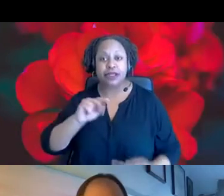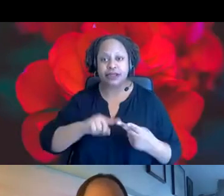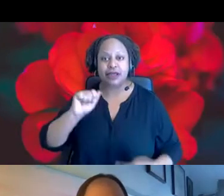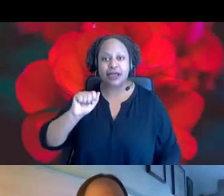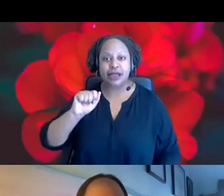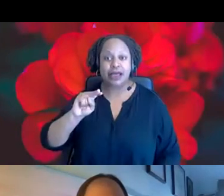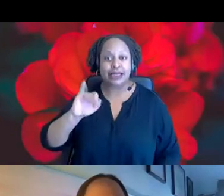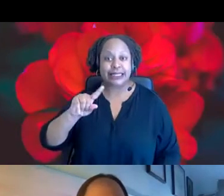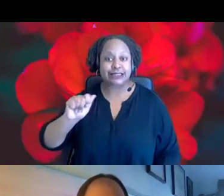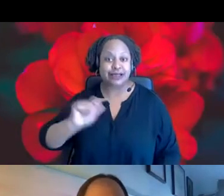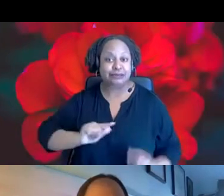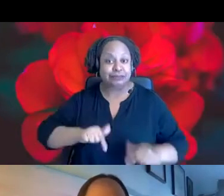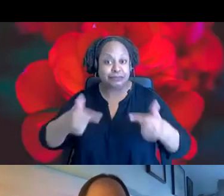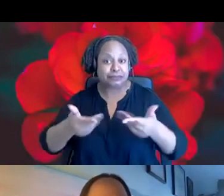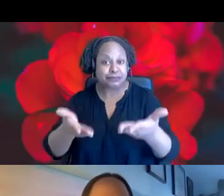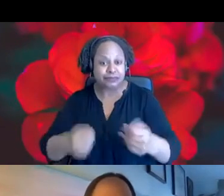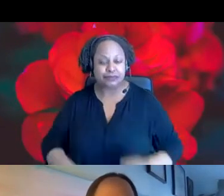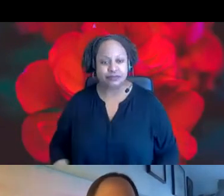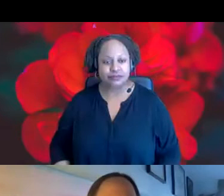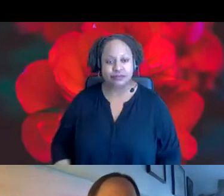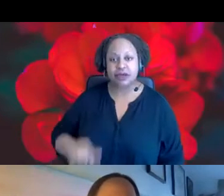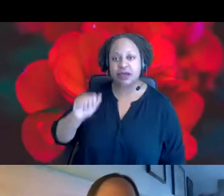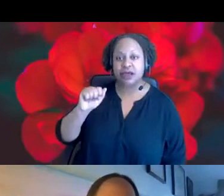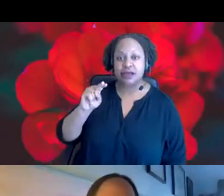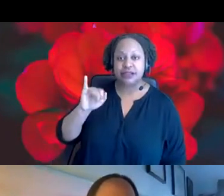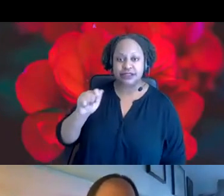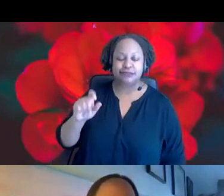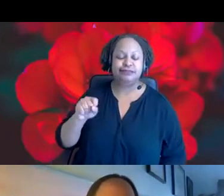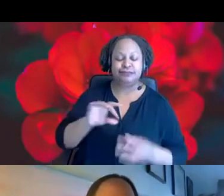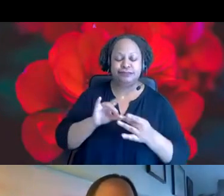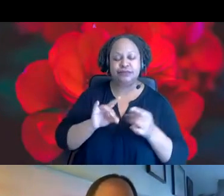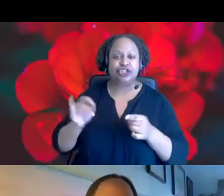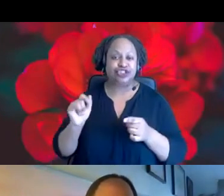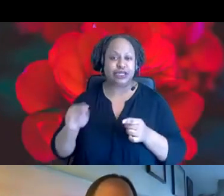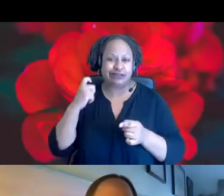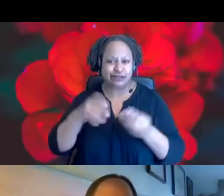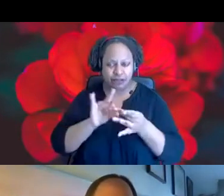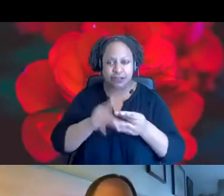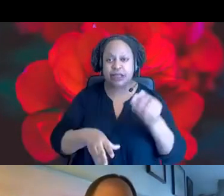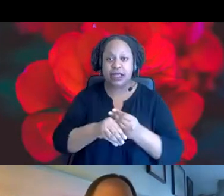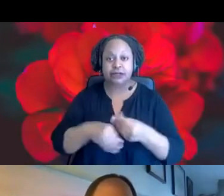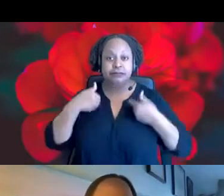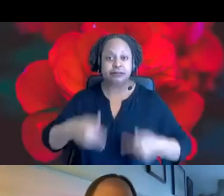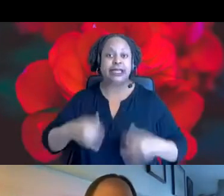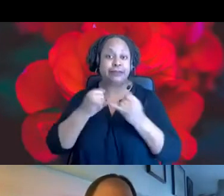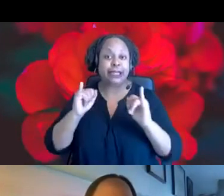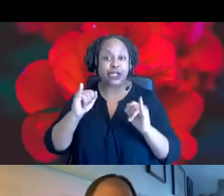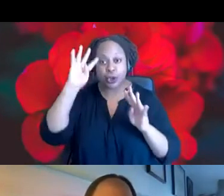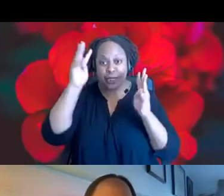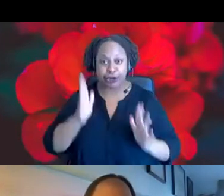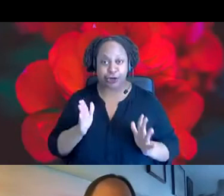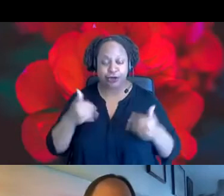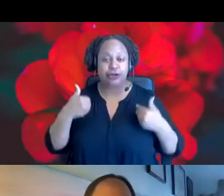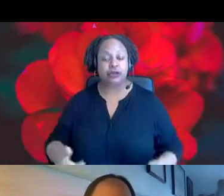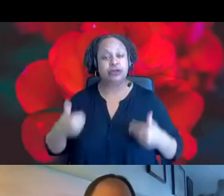kind of to share. Yeah, just spinning off what Jacqueline said, it's as an independent creator and as someone who is